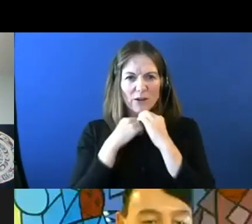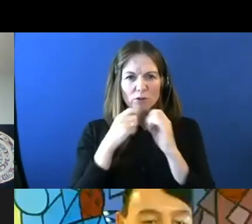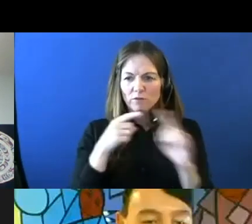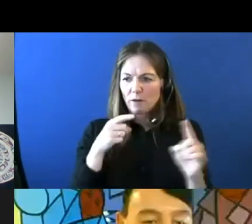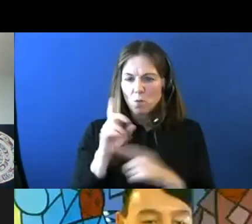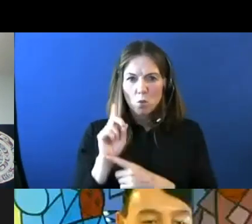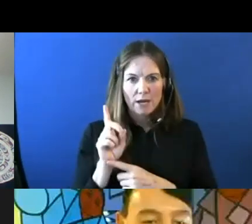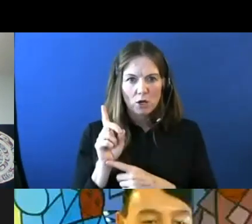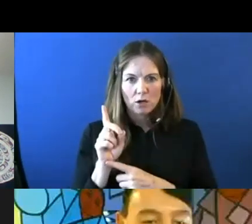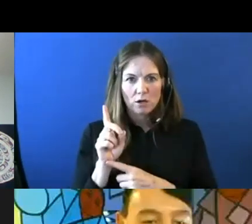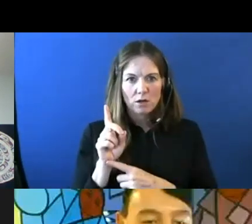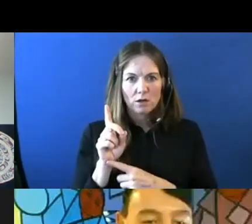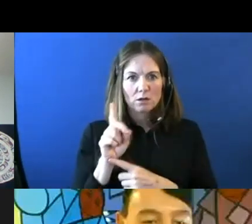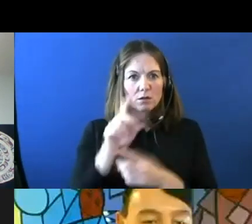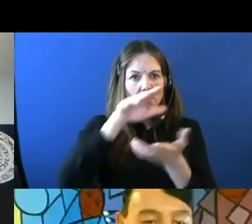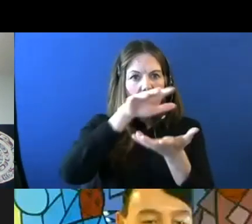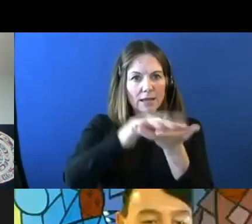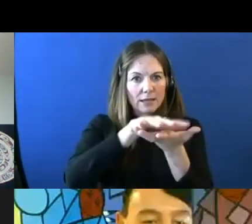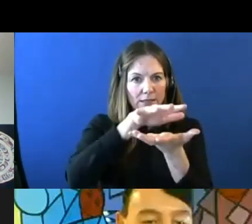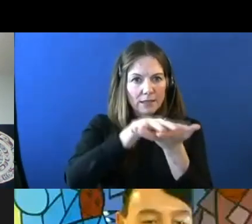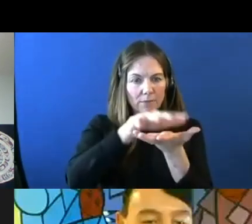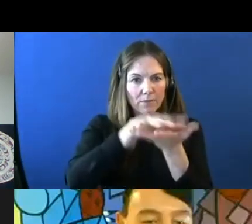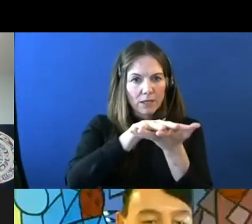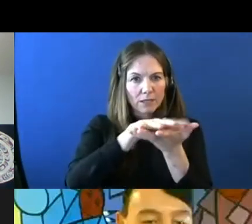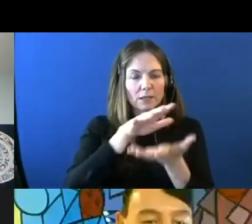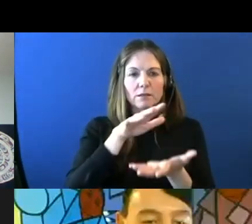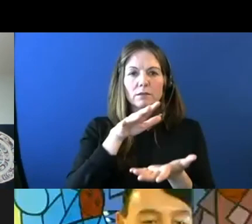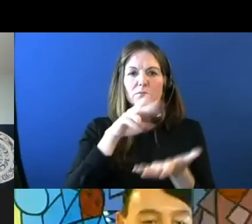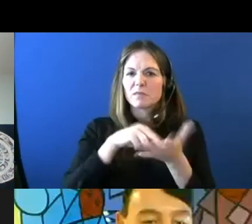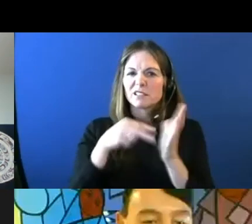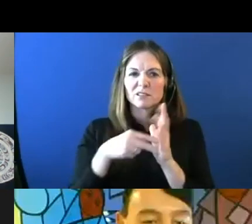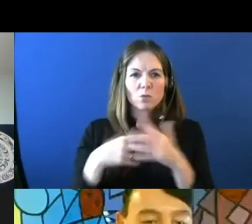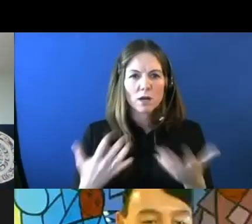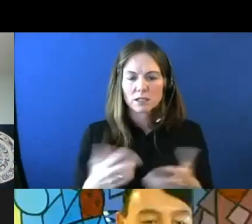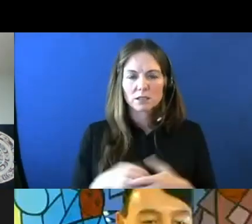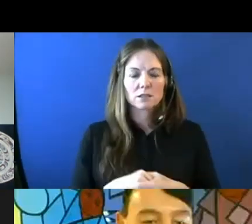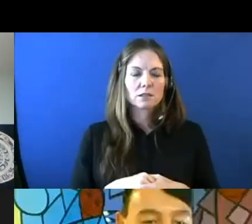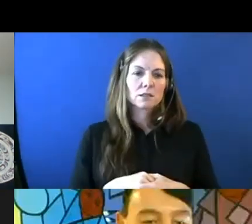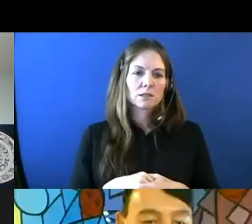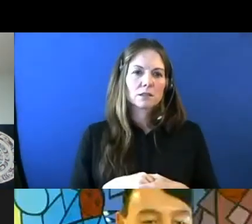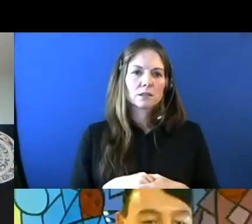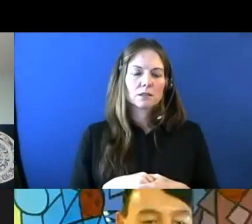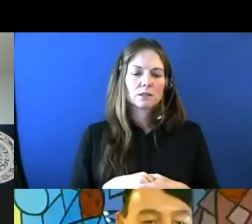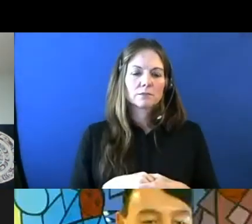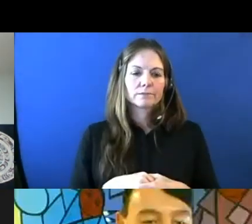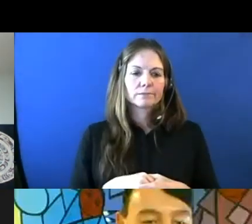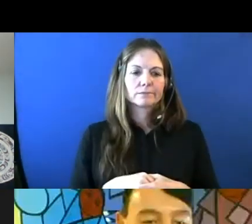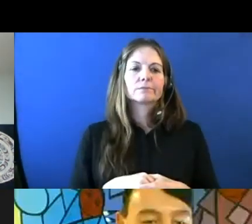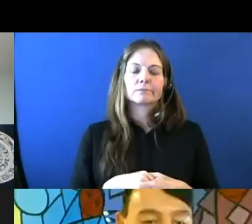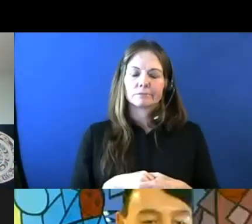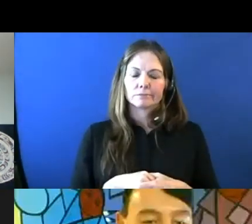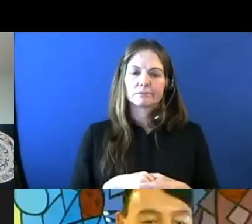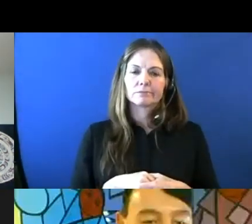academic contribution. So, our academic system is created in a way that we